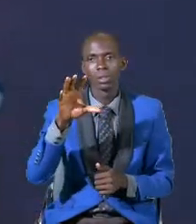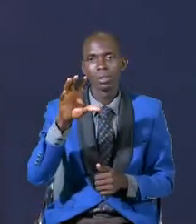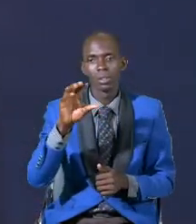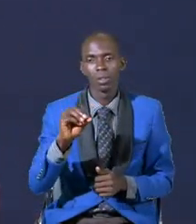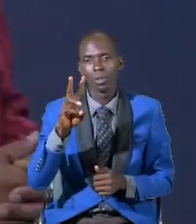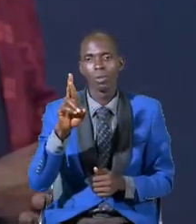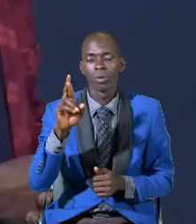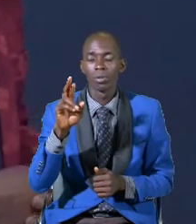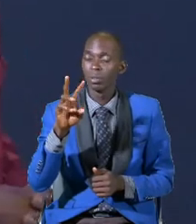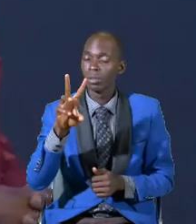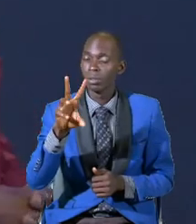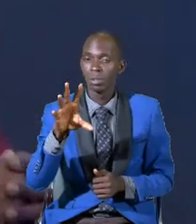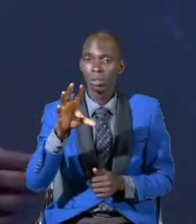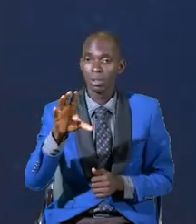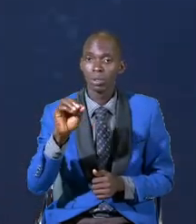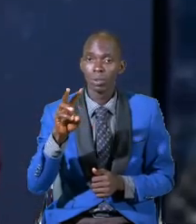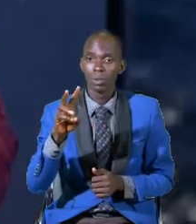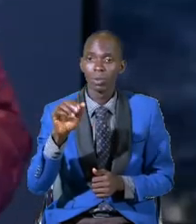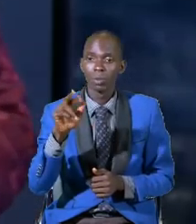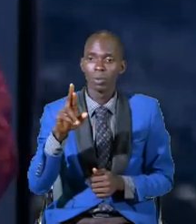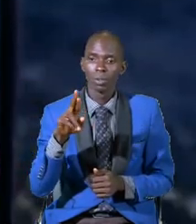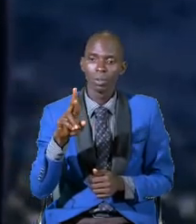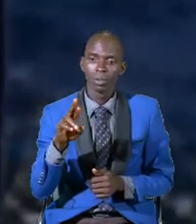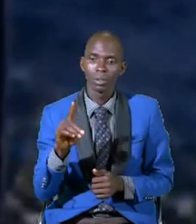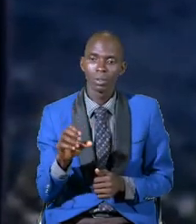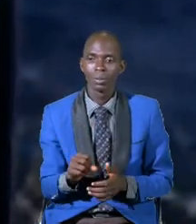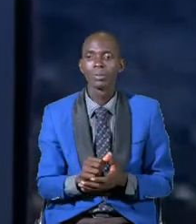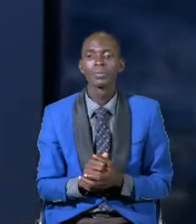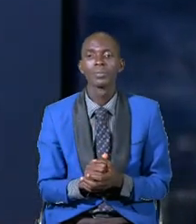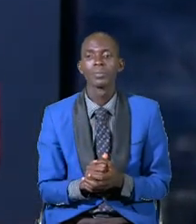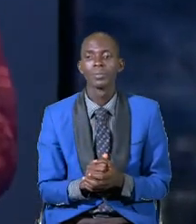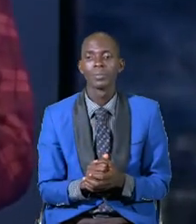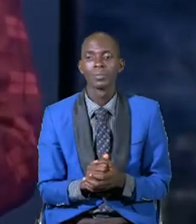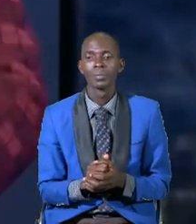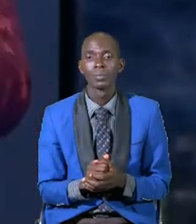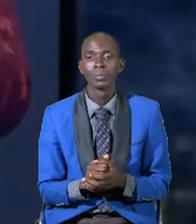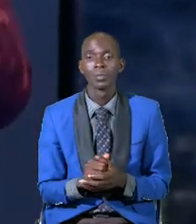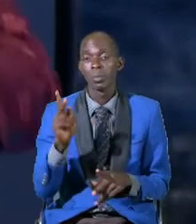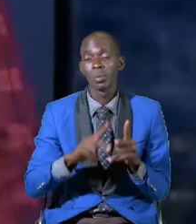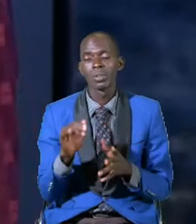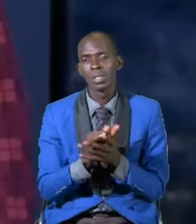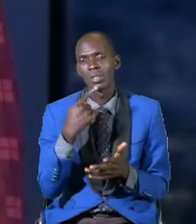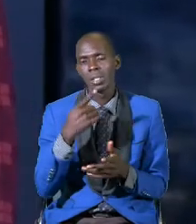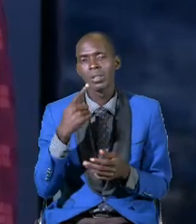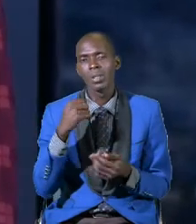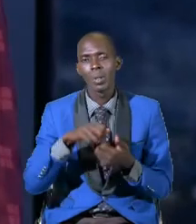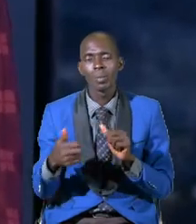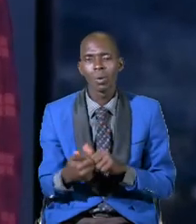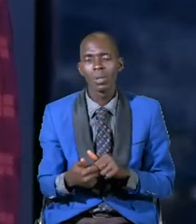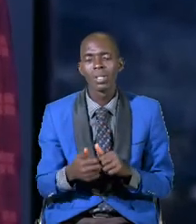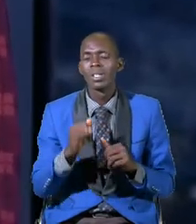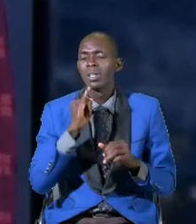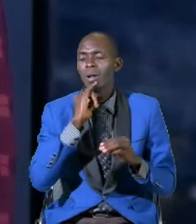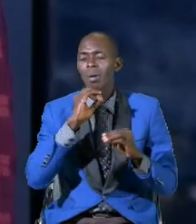always say, the problem is more than I expected. The challenge is more